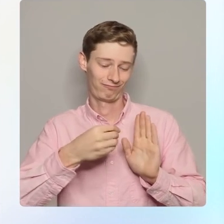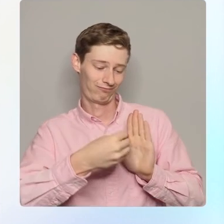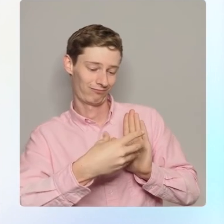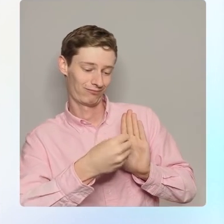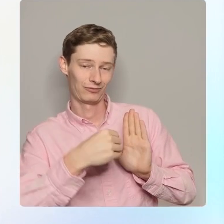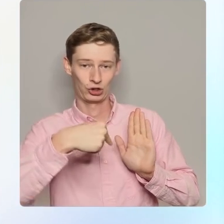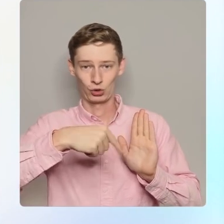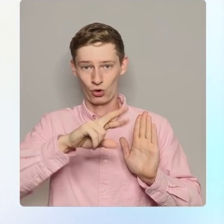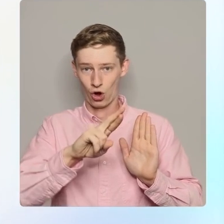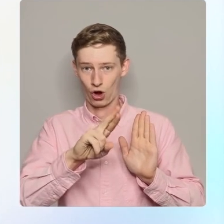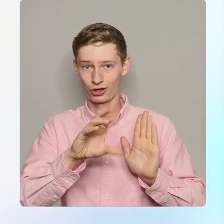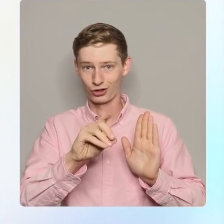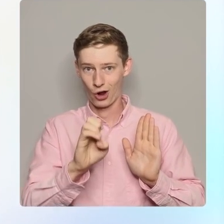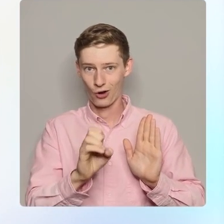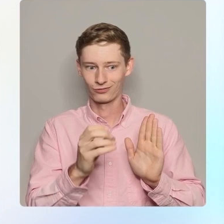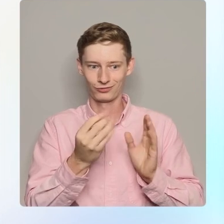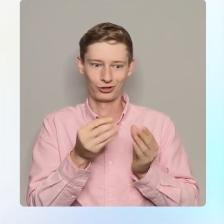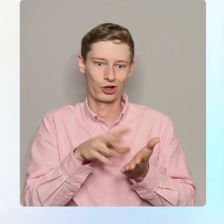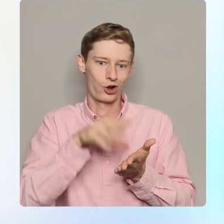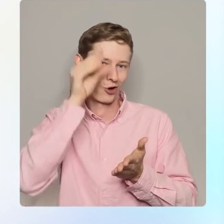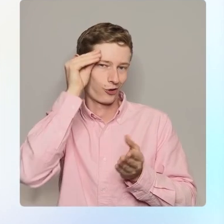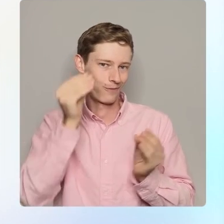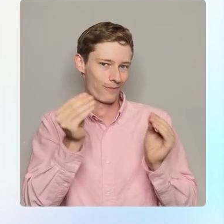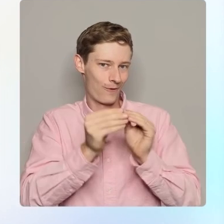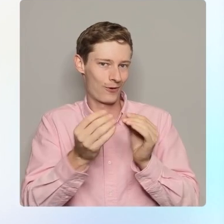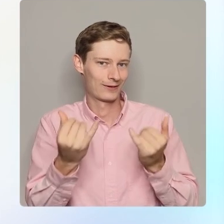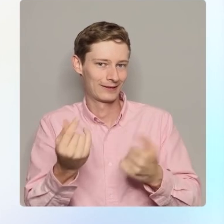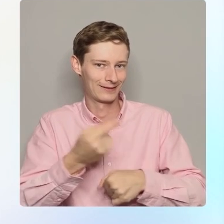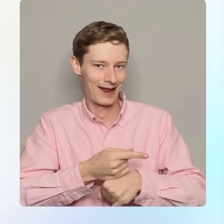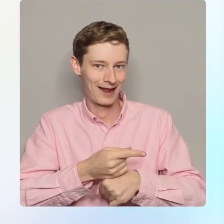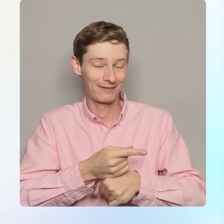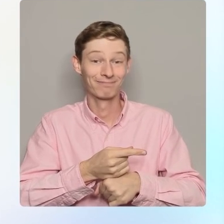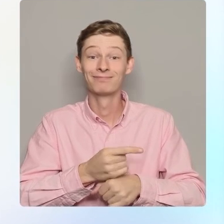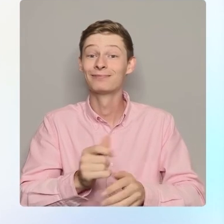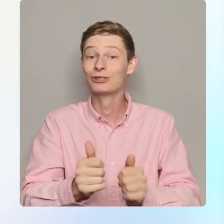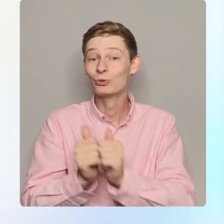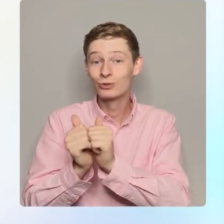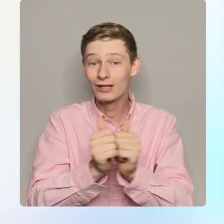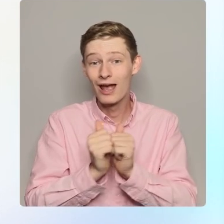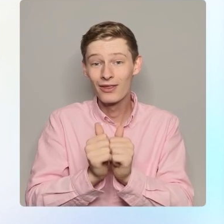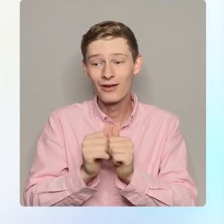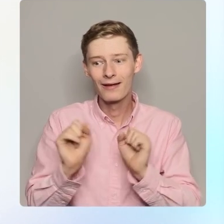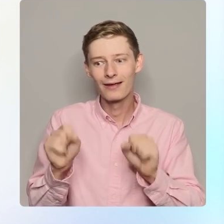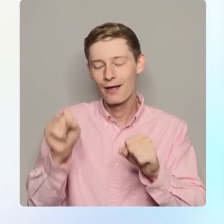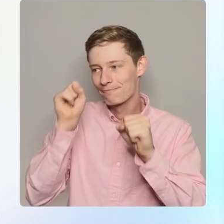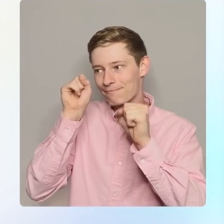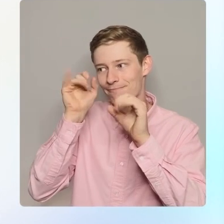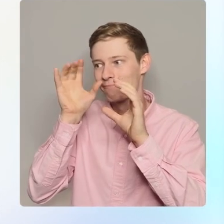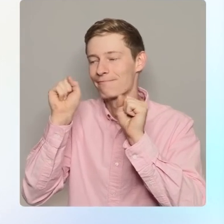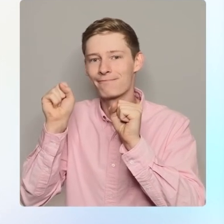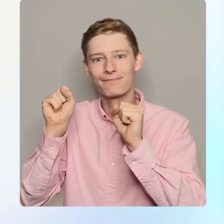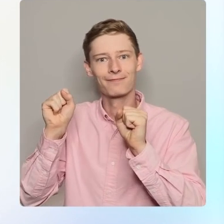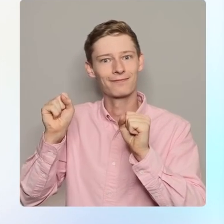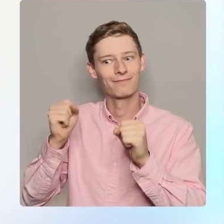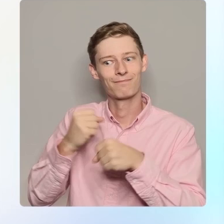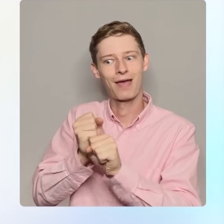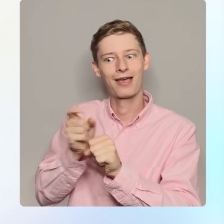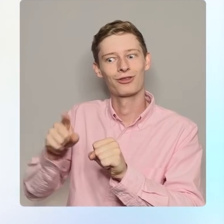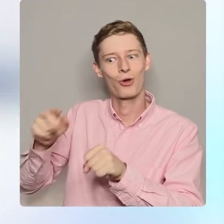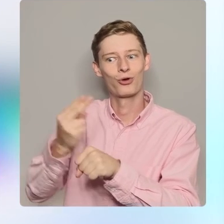want to provide the APIs, the tools, and the know-how to help you succeed throughout all phases of the development